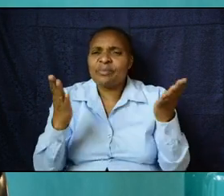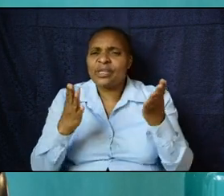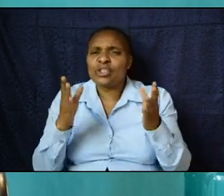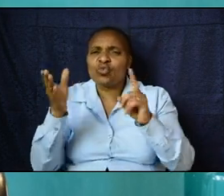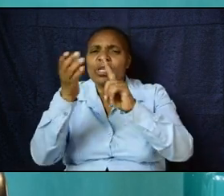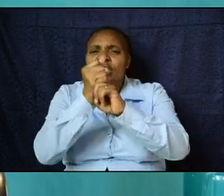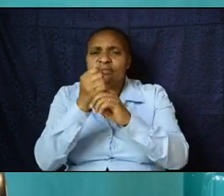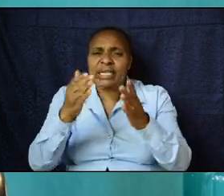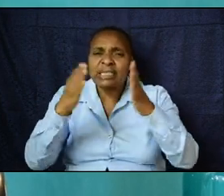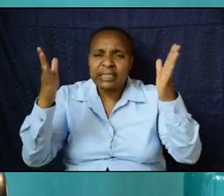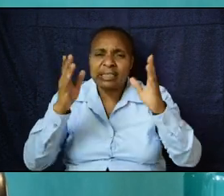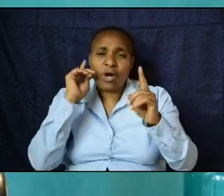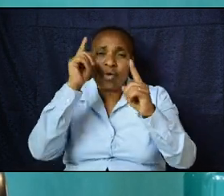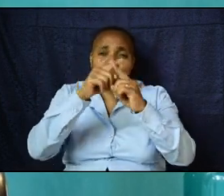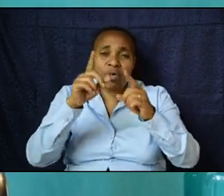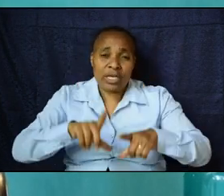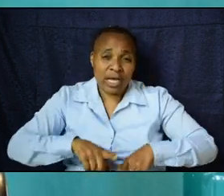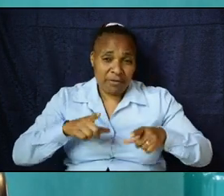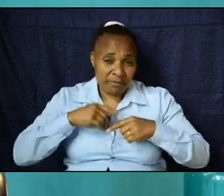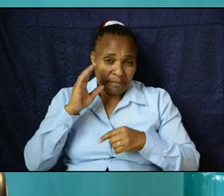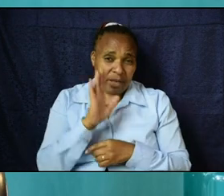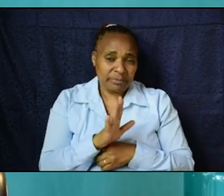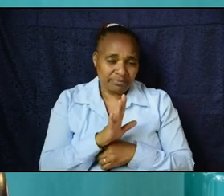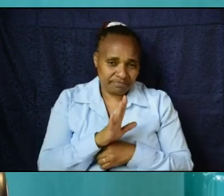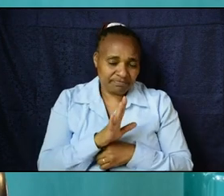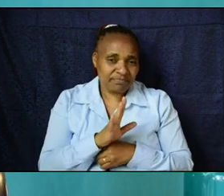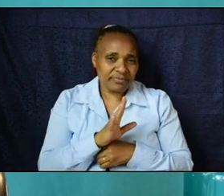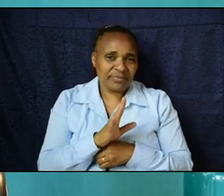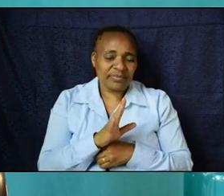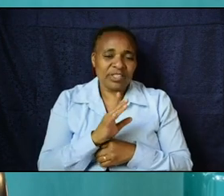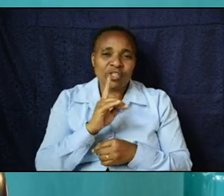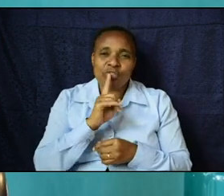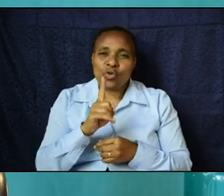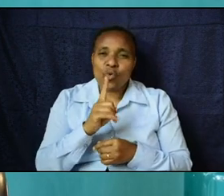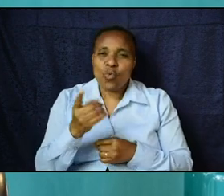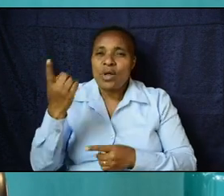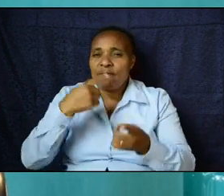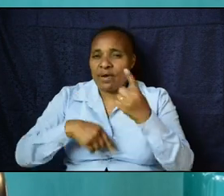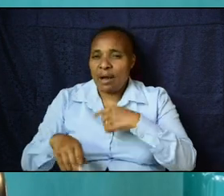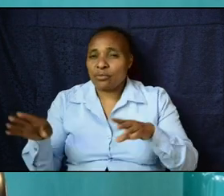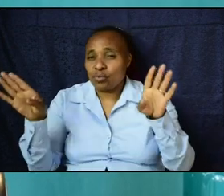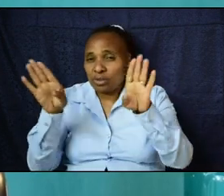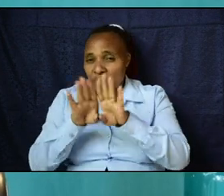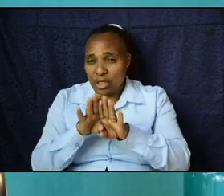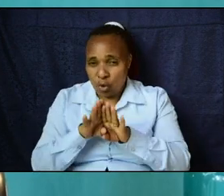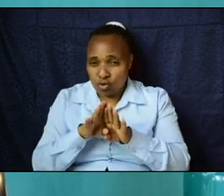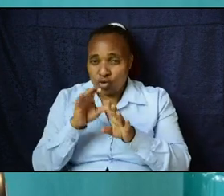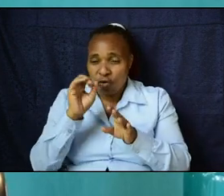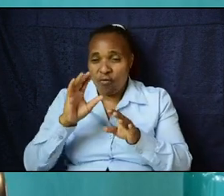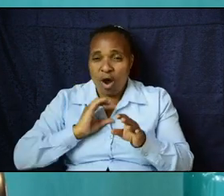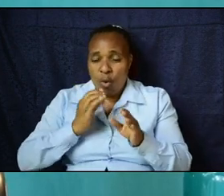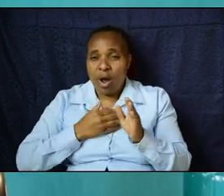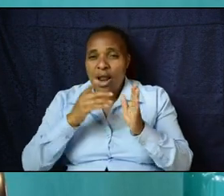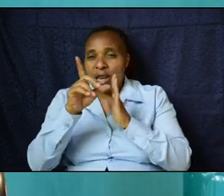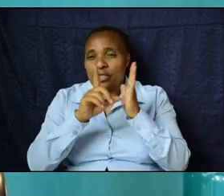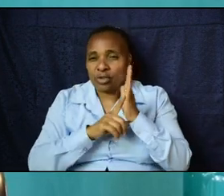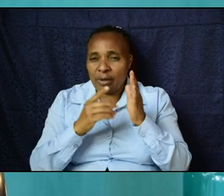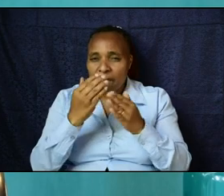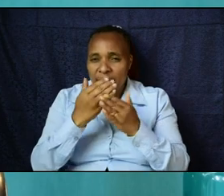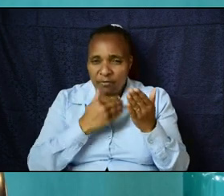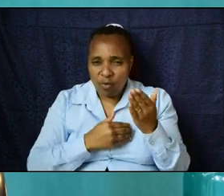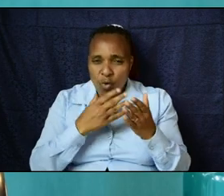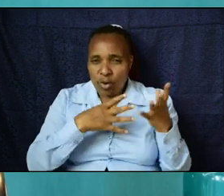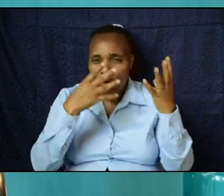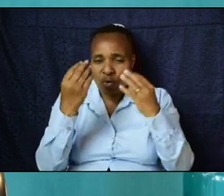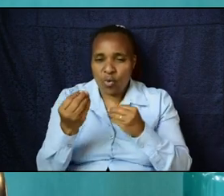in his life. All right, so we come to the end of our lesson for today. But before we leave, I'll